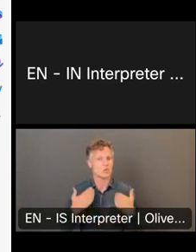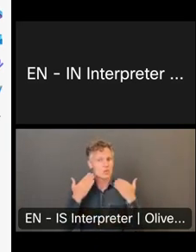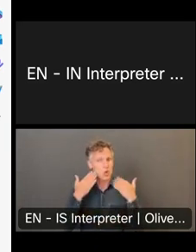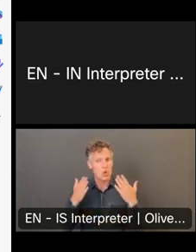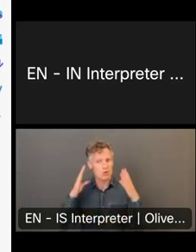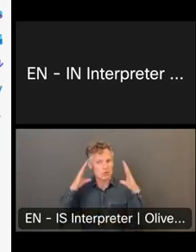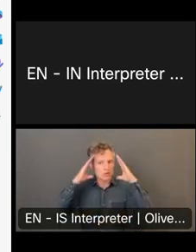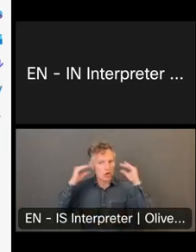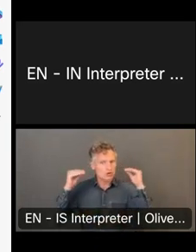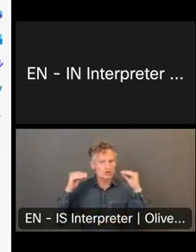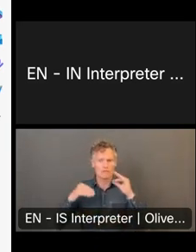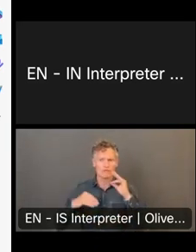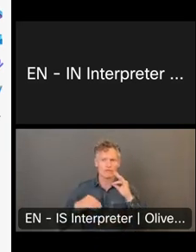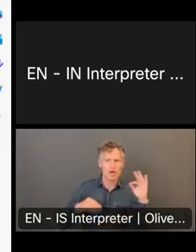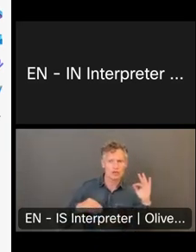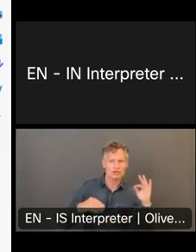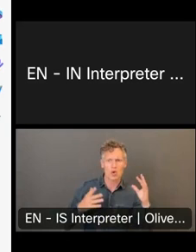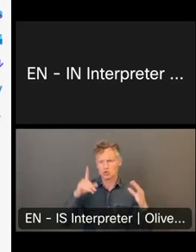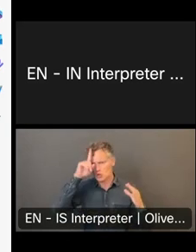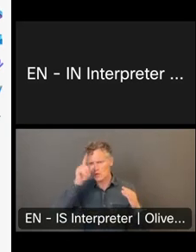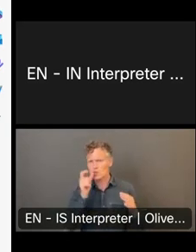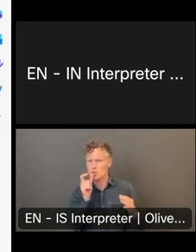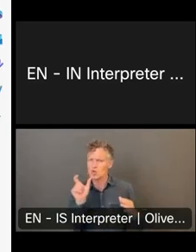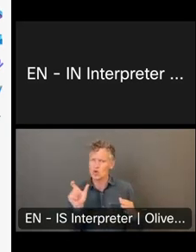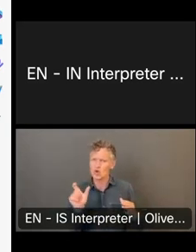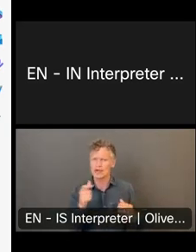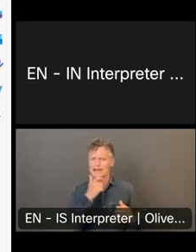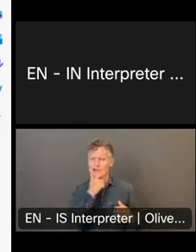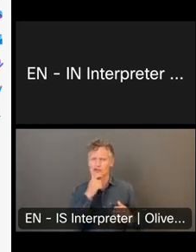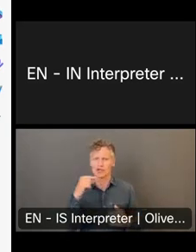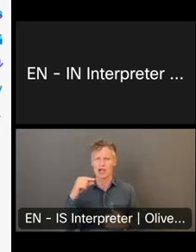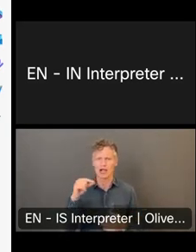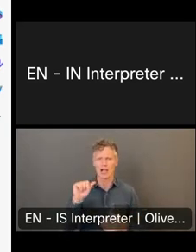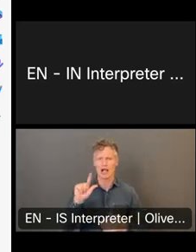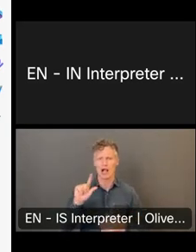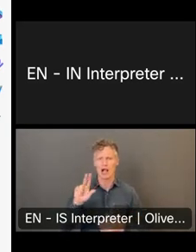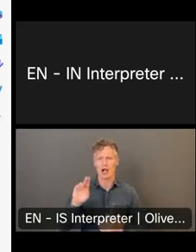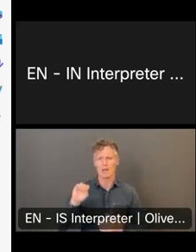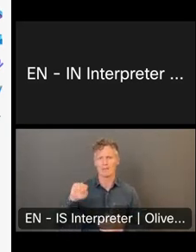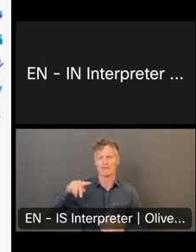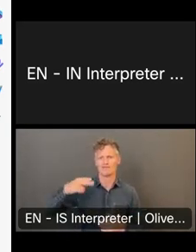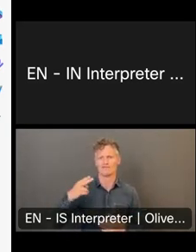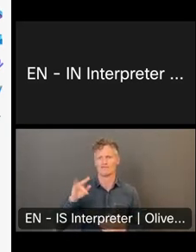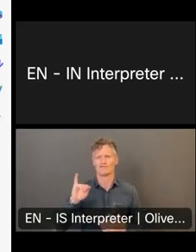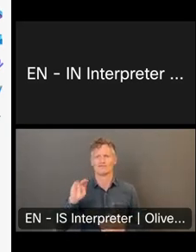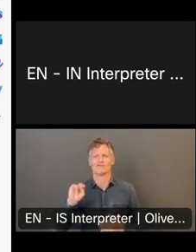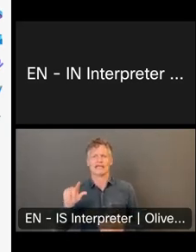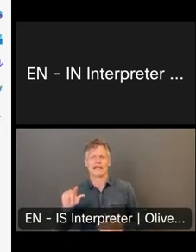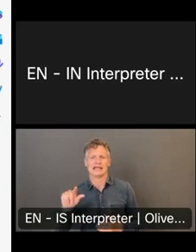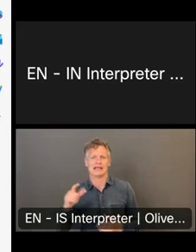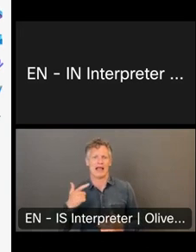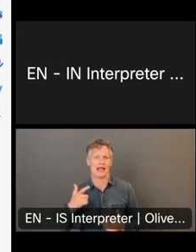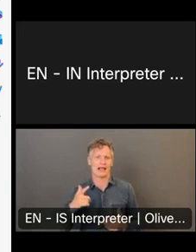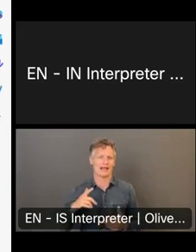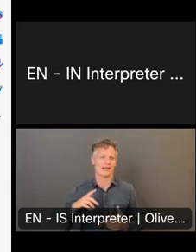German counterpart to galumphing is. Think of it in terms of, so this is economy and sufficiency, where I want to sit in the